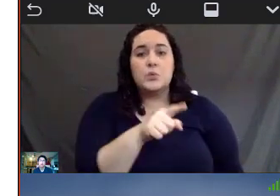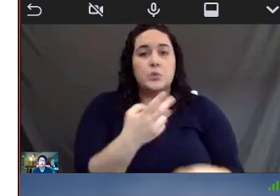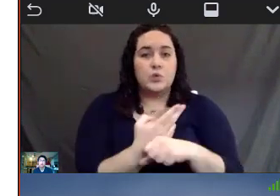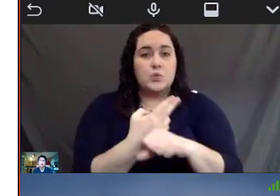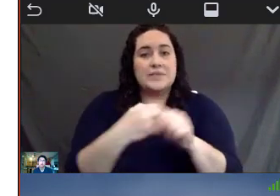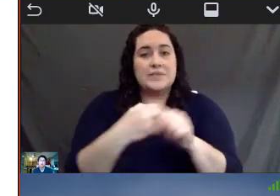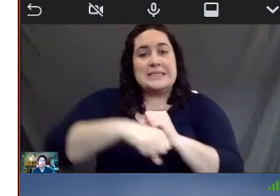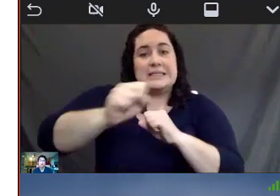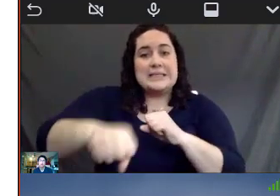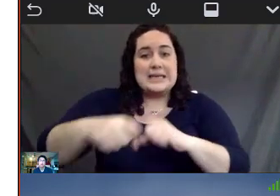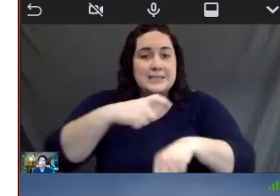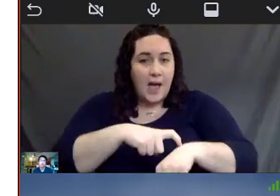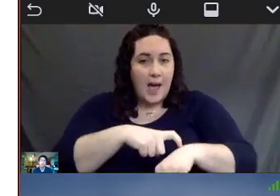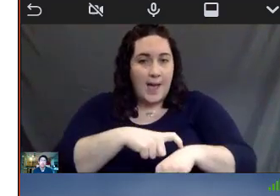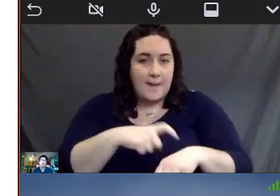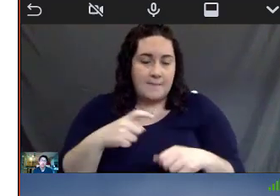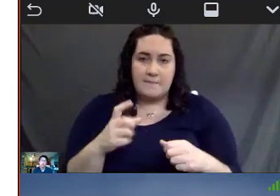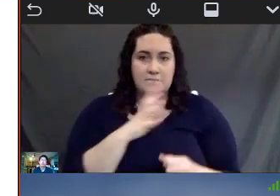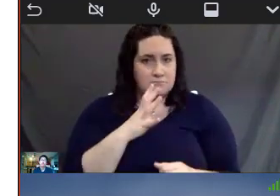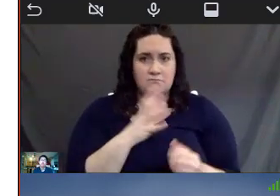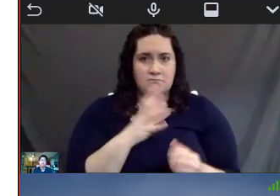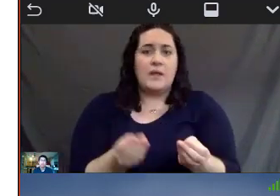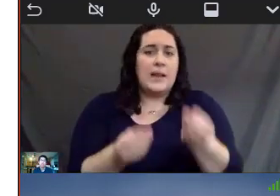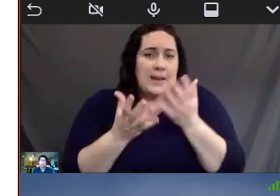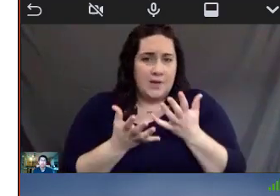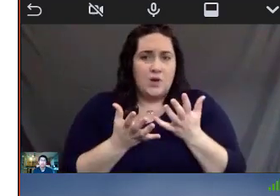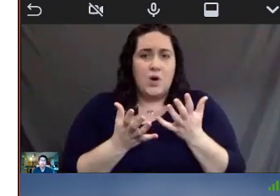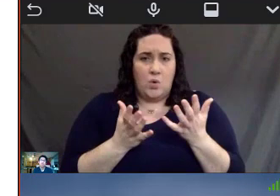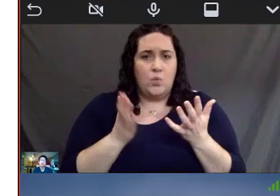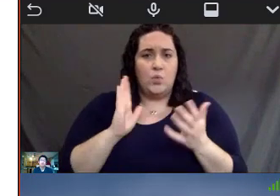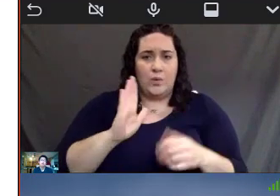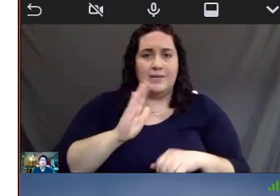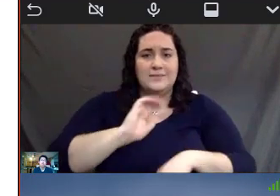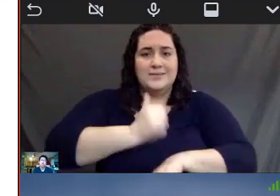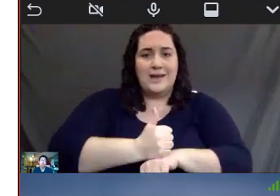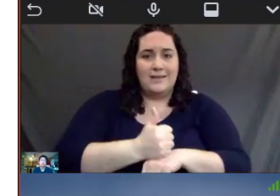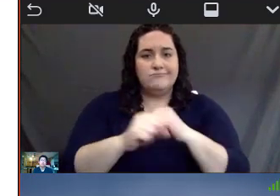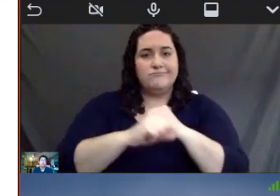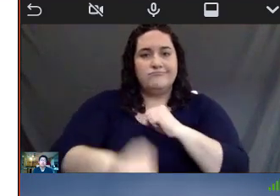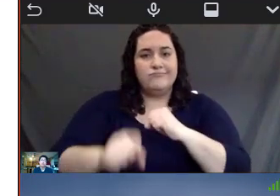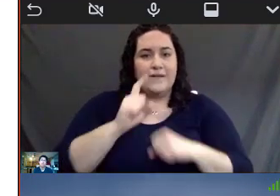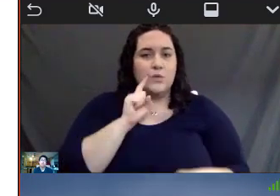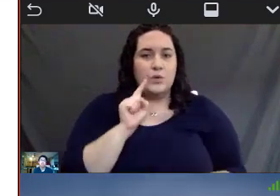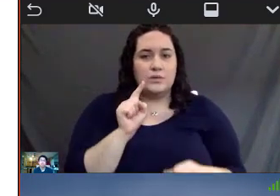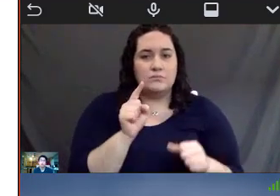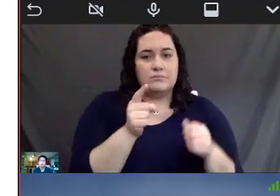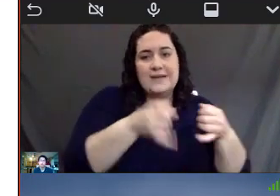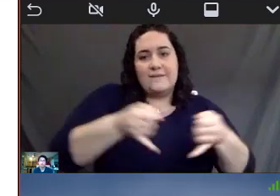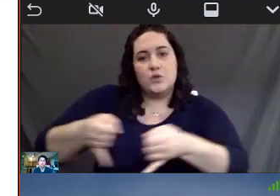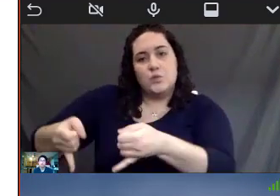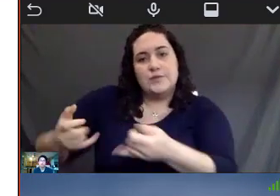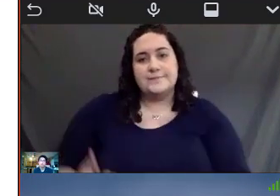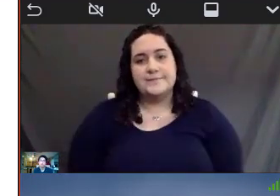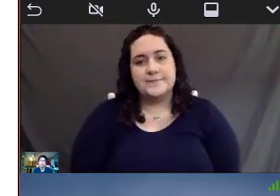requirements, then we will make sure that we honor those requirements for everyone.